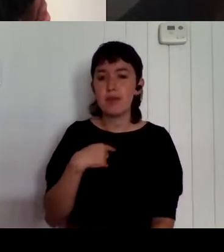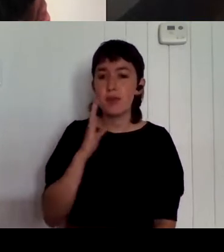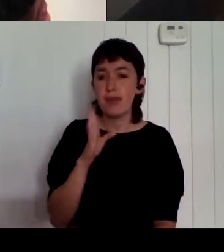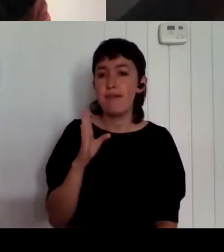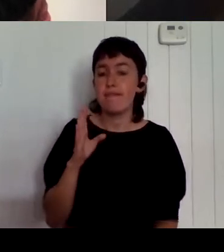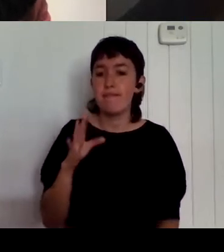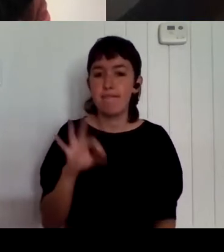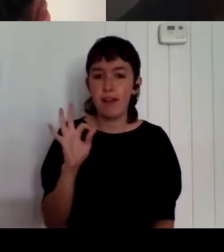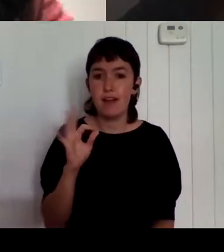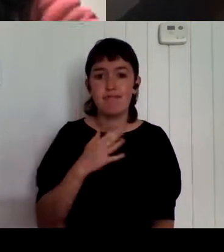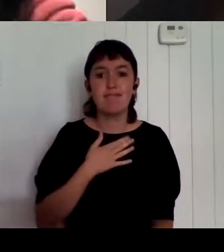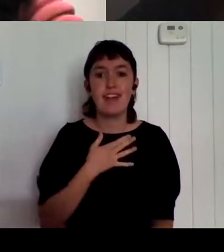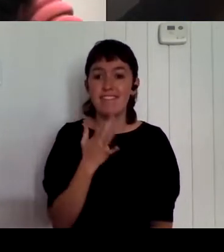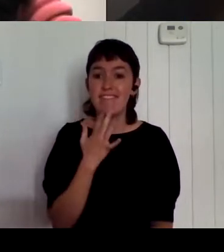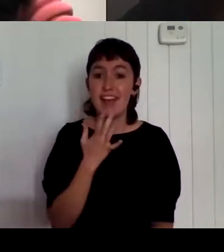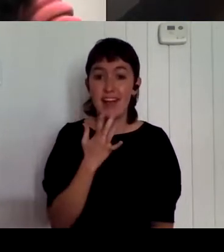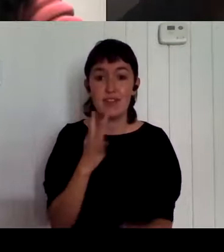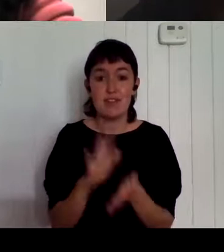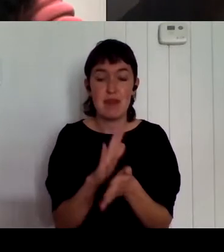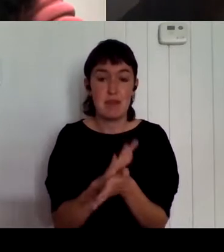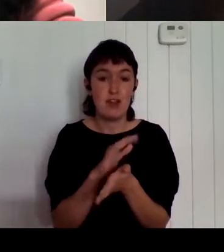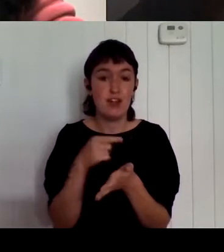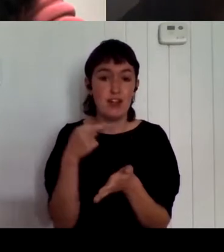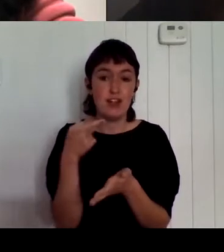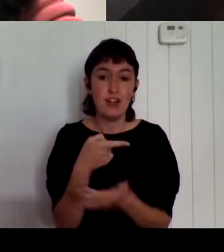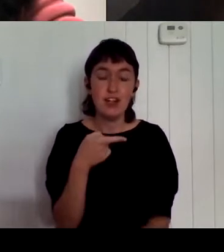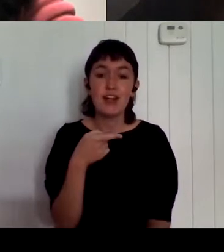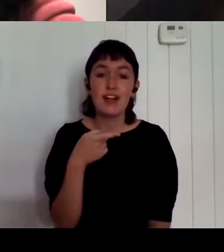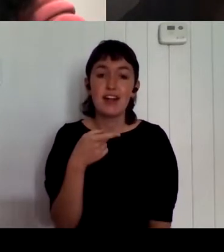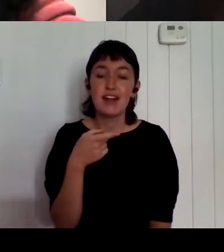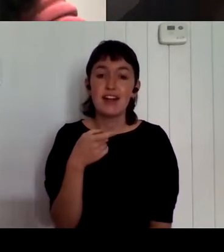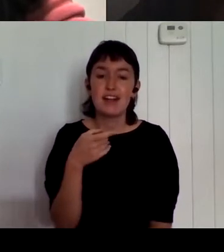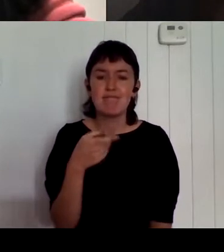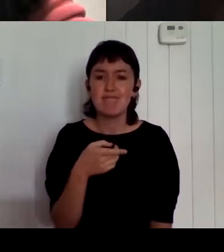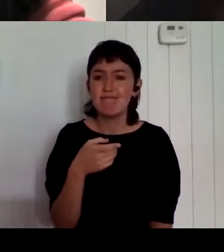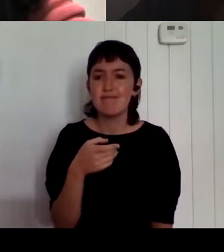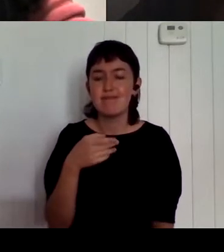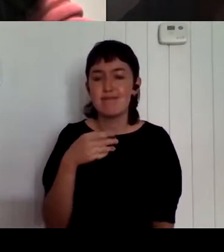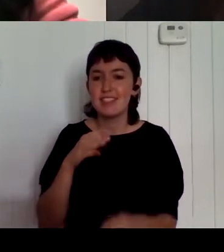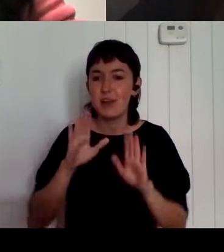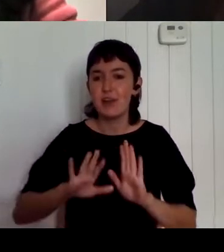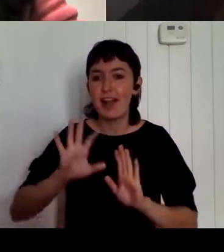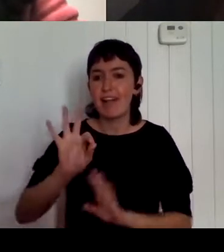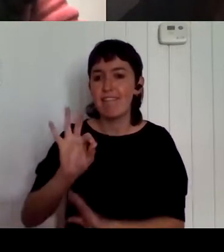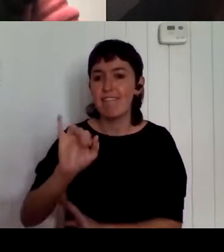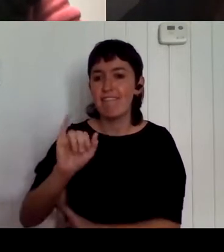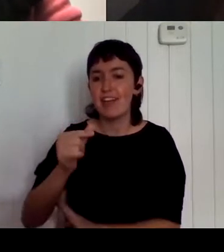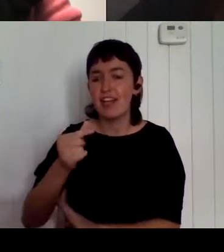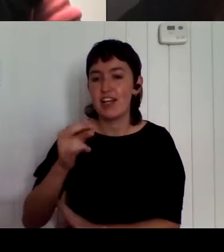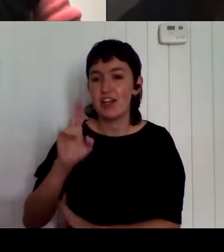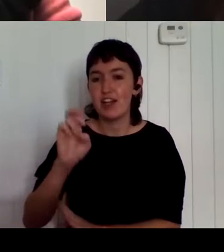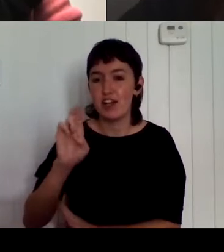my favorite papers because it's my favorite figure in this paper. It's a random supplemental paper,